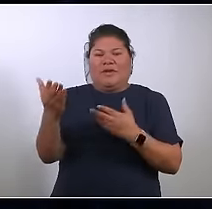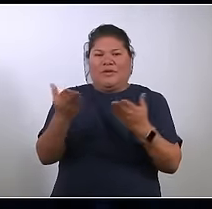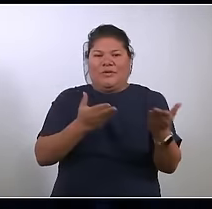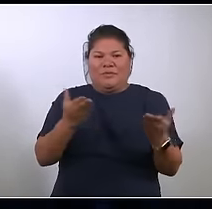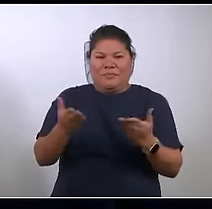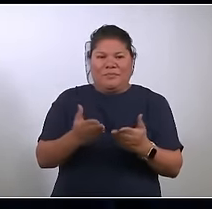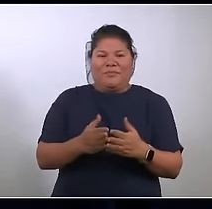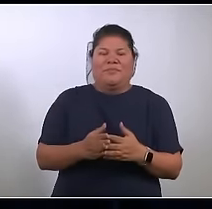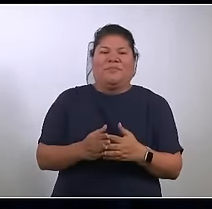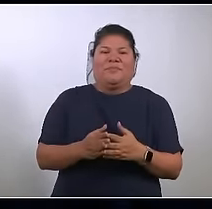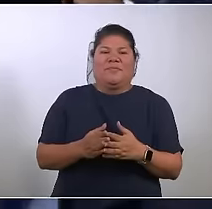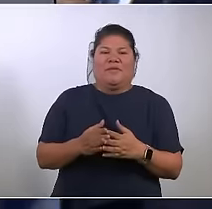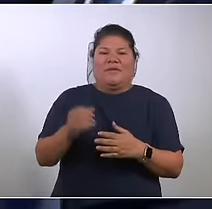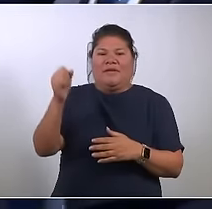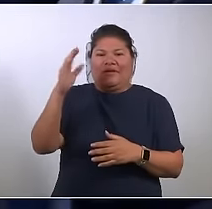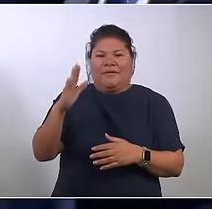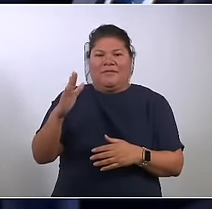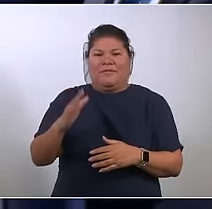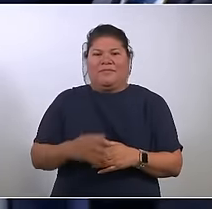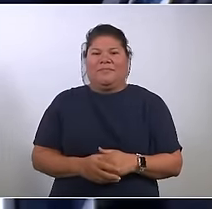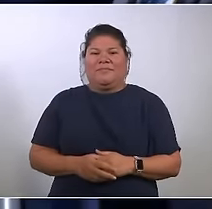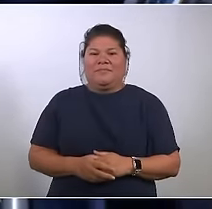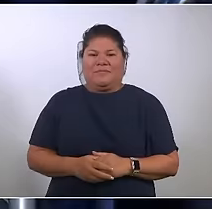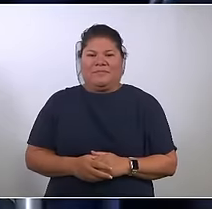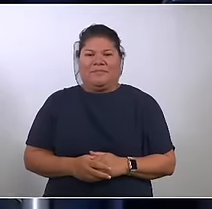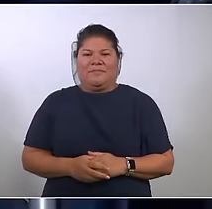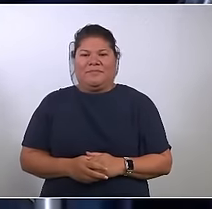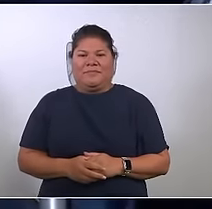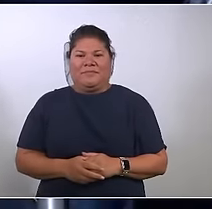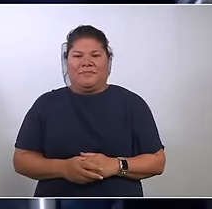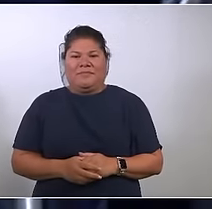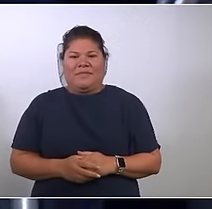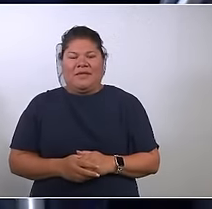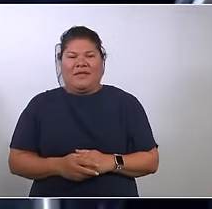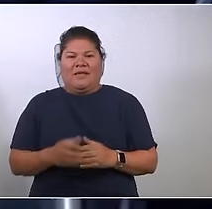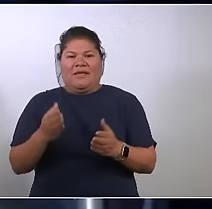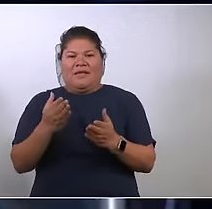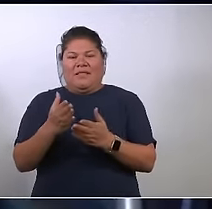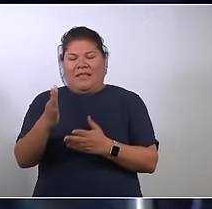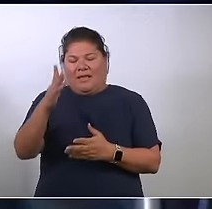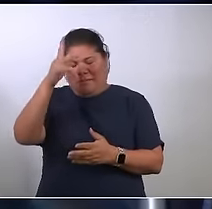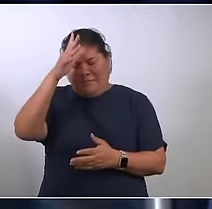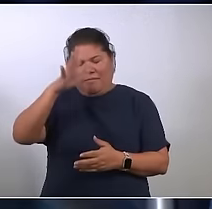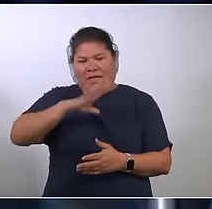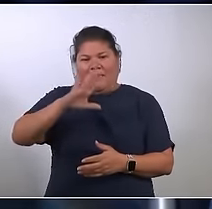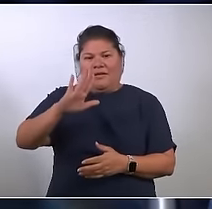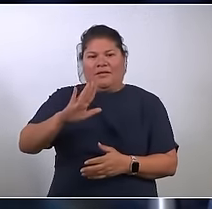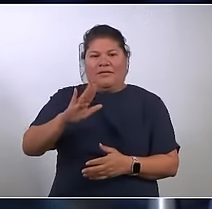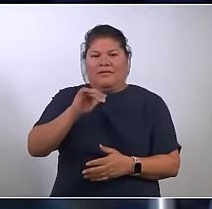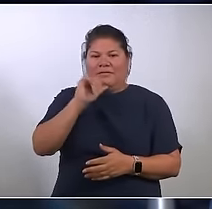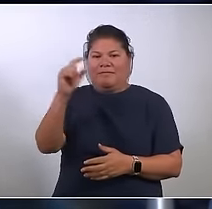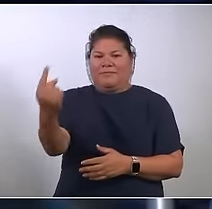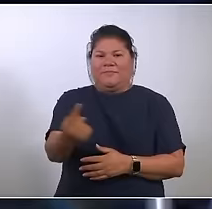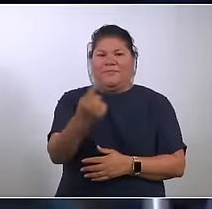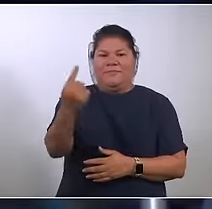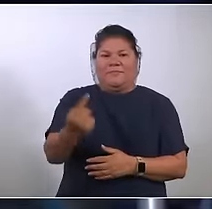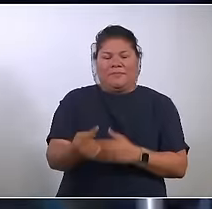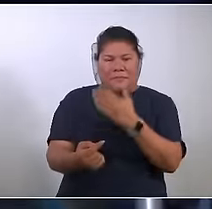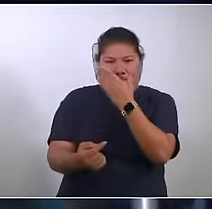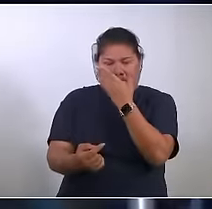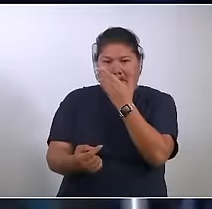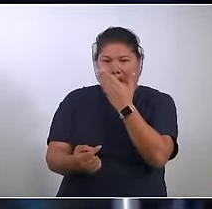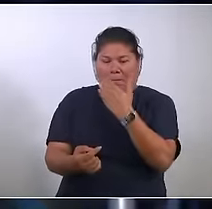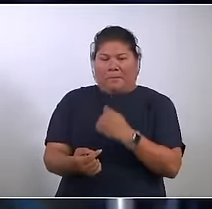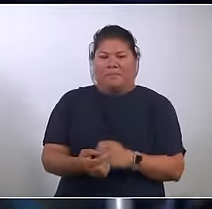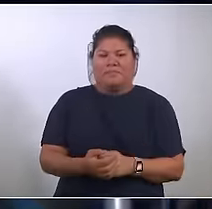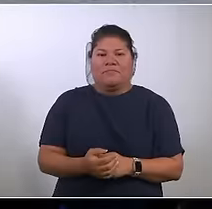servants of God. Quiero llamar a todos los siervos de Dios. To let this man of God know that he is not alone. Para hacer saber ese